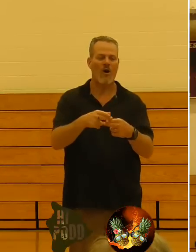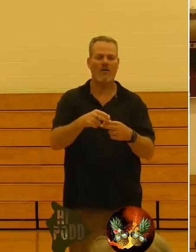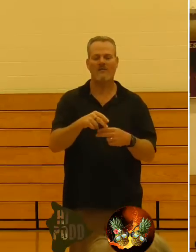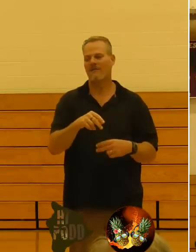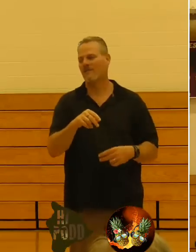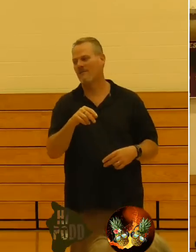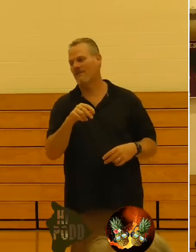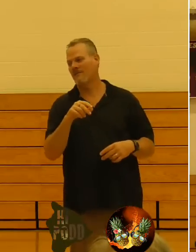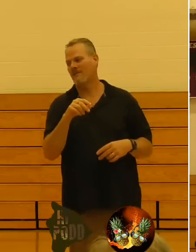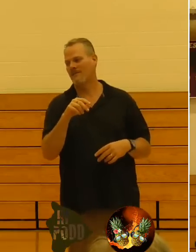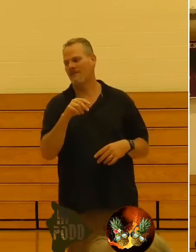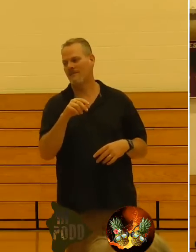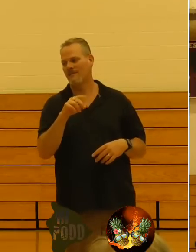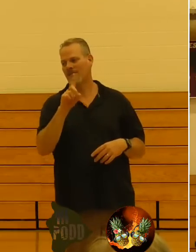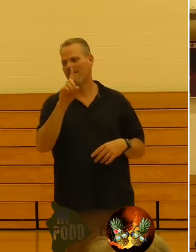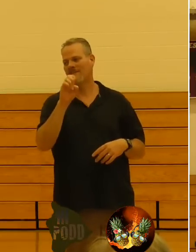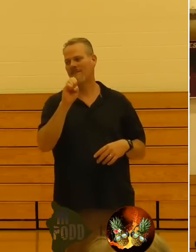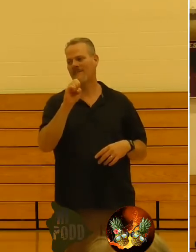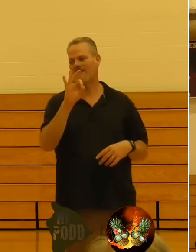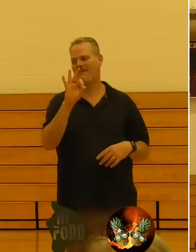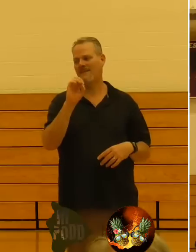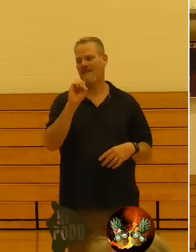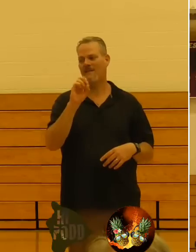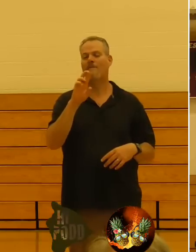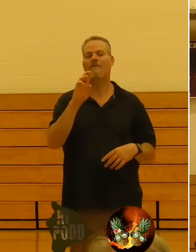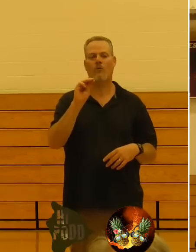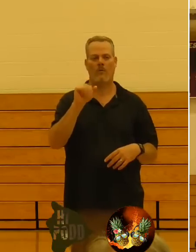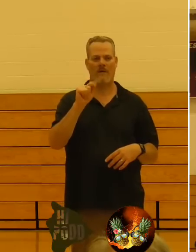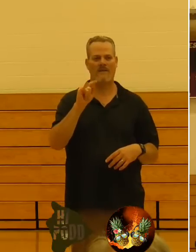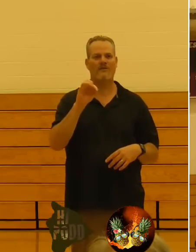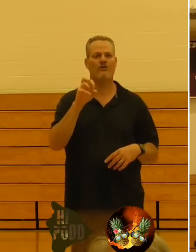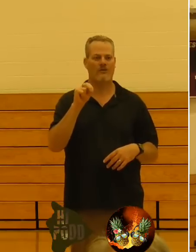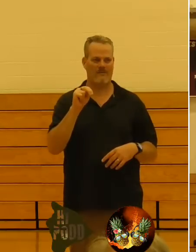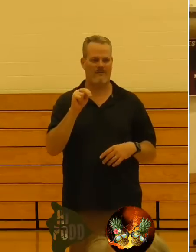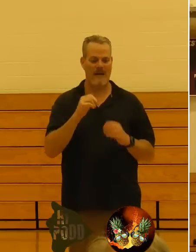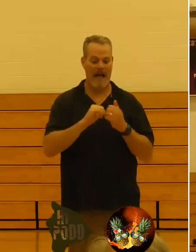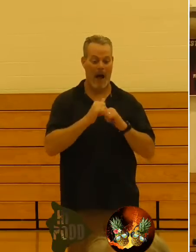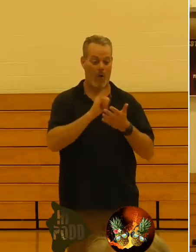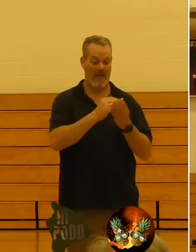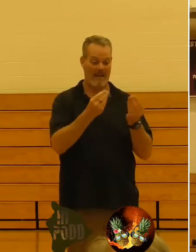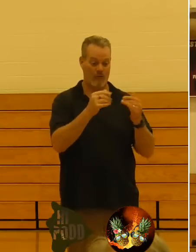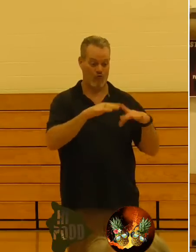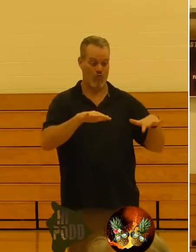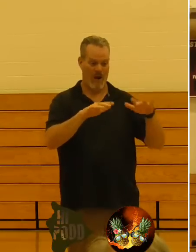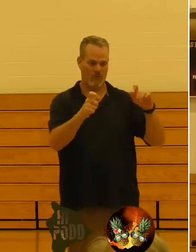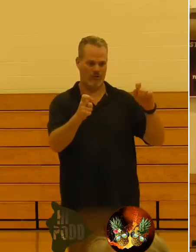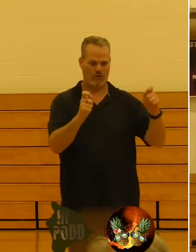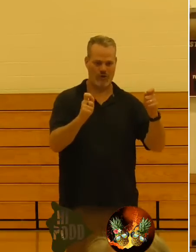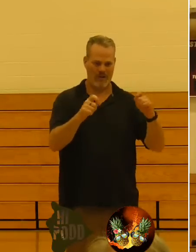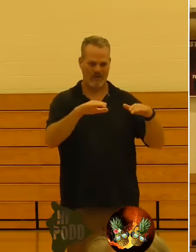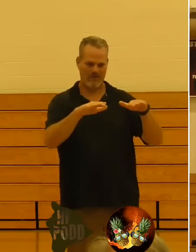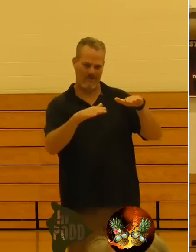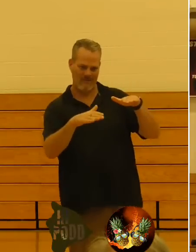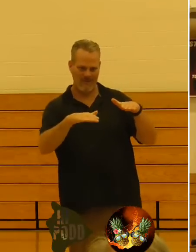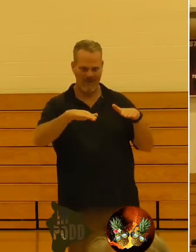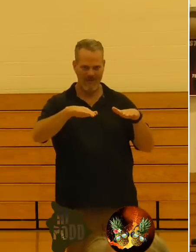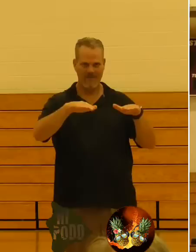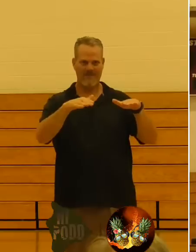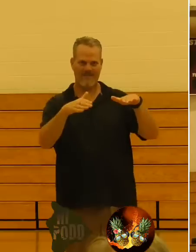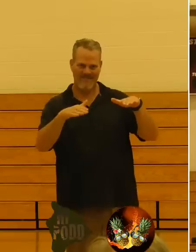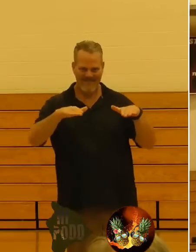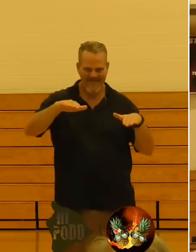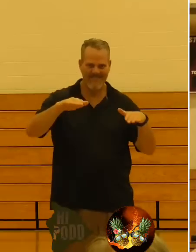deformation, how the ground changes its shape with the influx of magma into